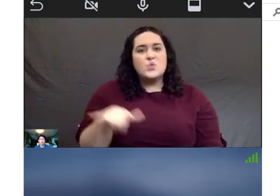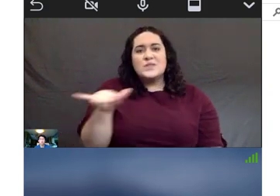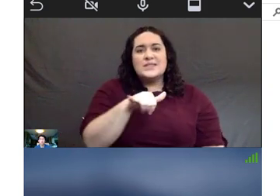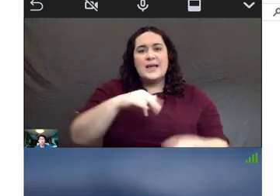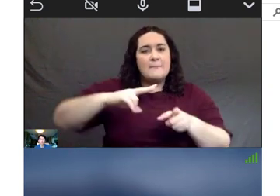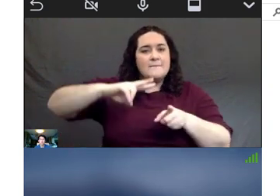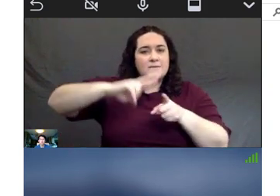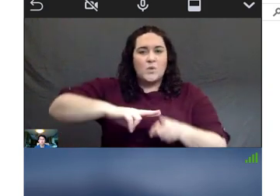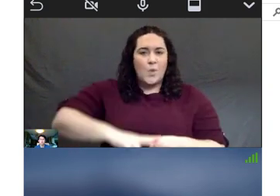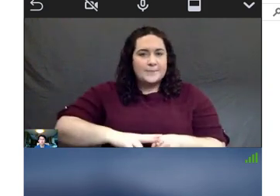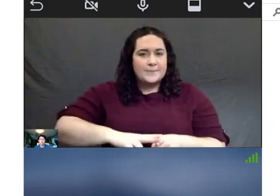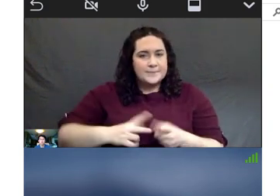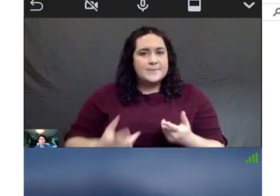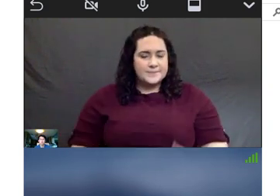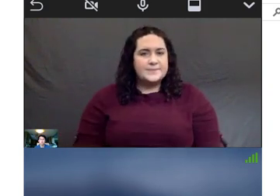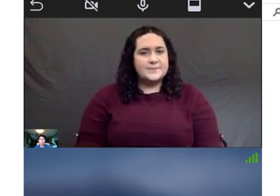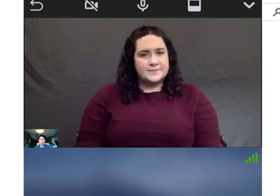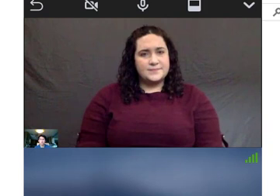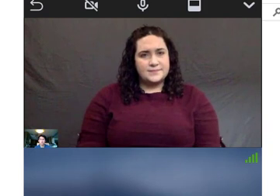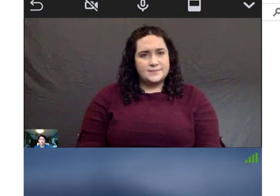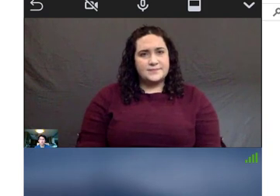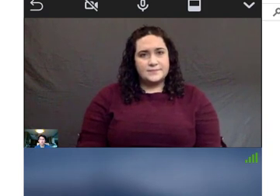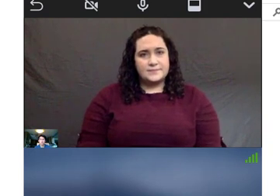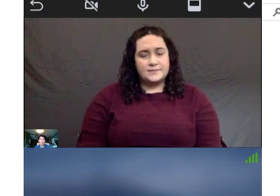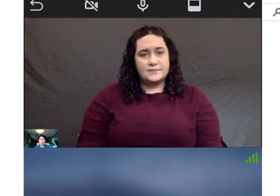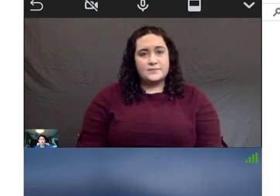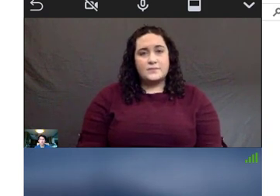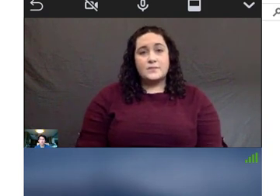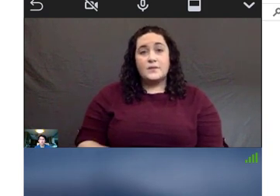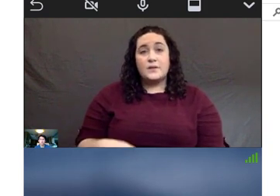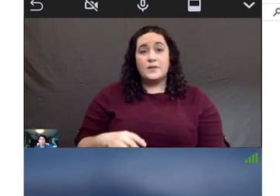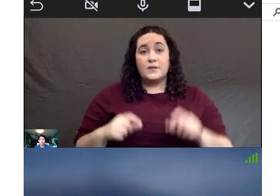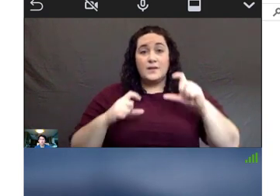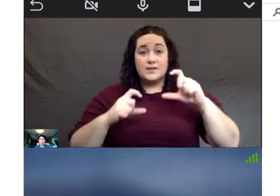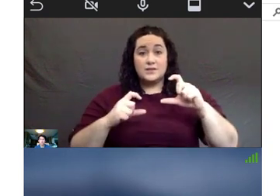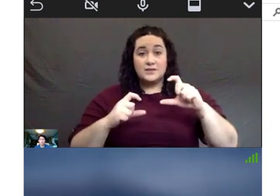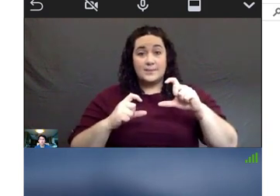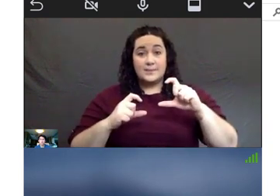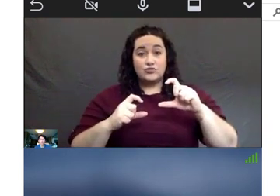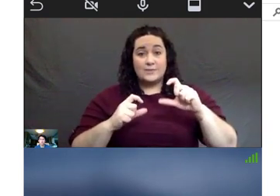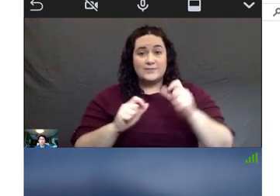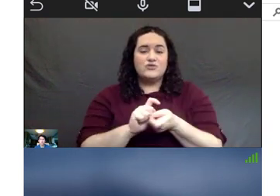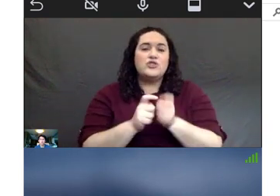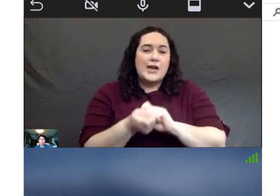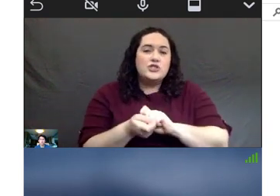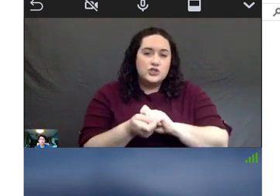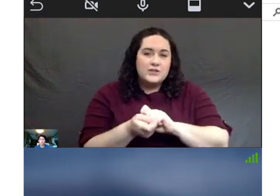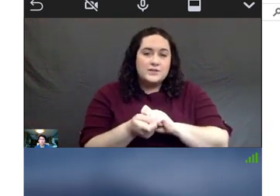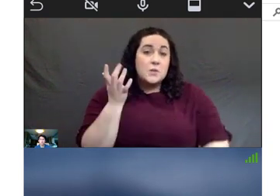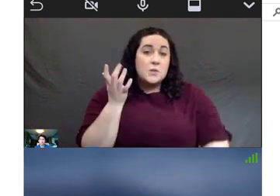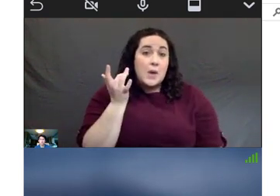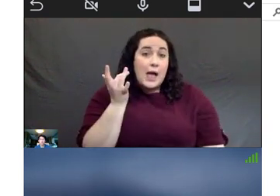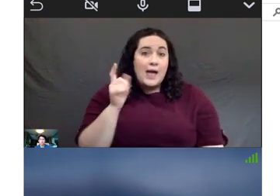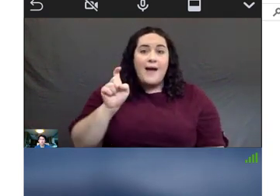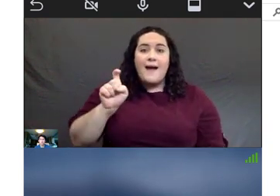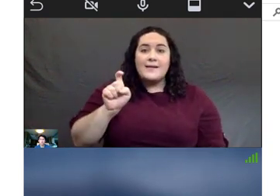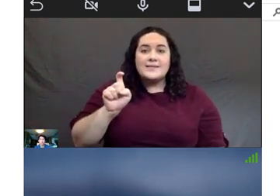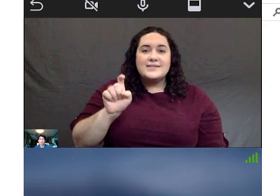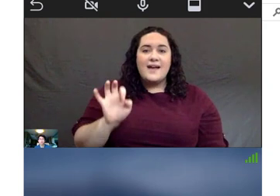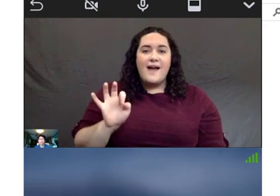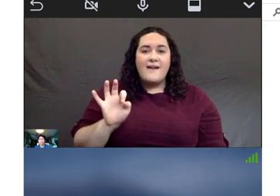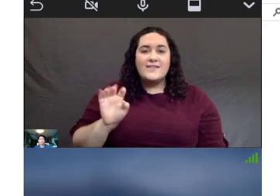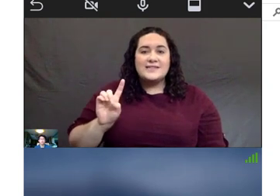The subscript changes a little bit when we talk about X. So this is now XFD, comma T, because it's a